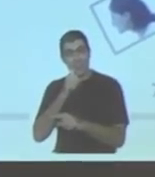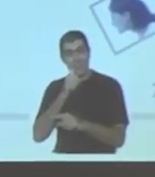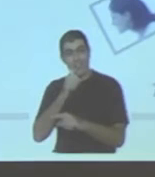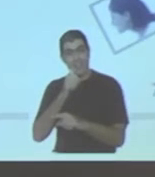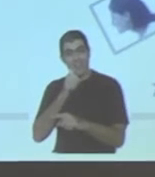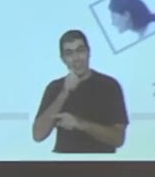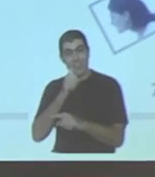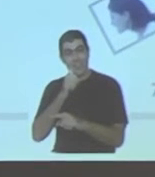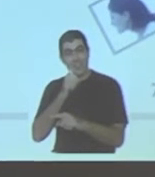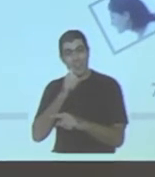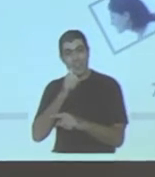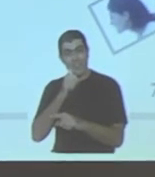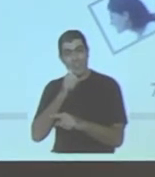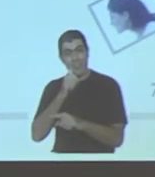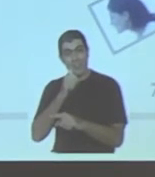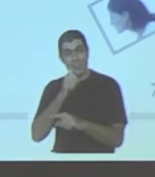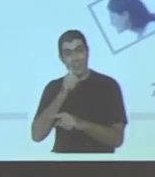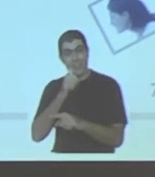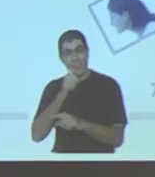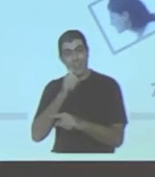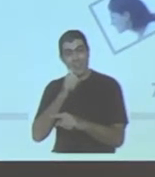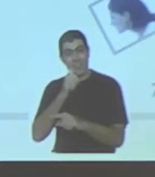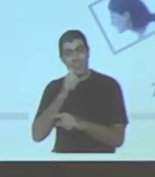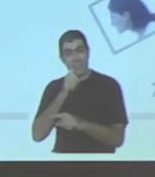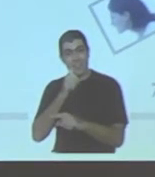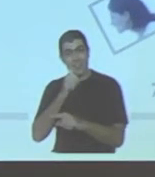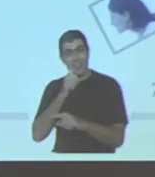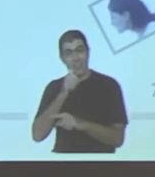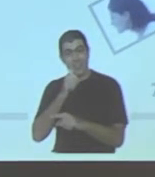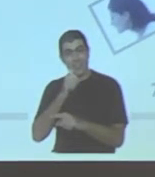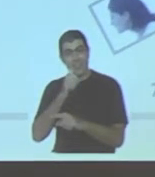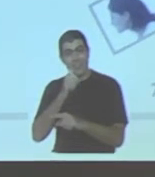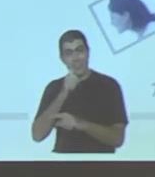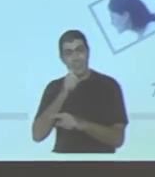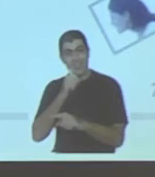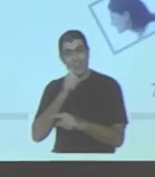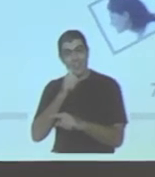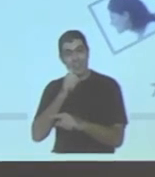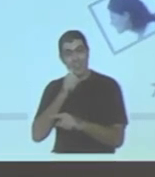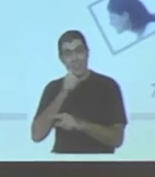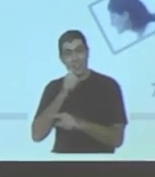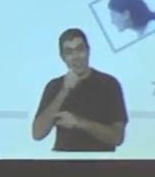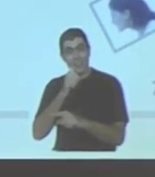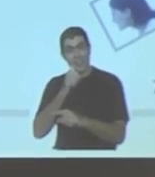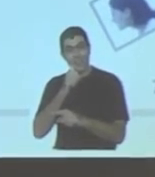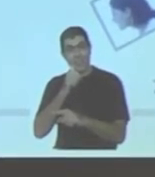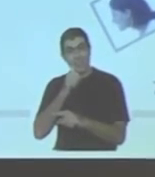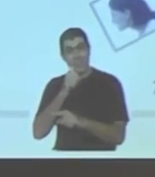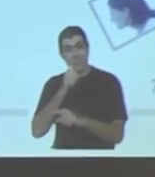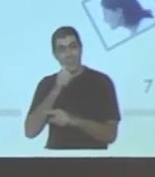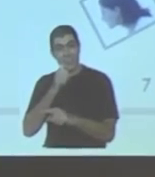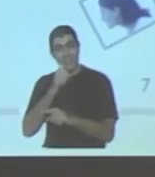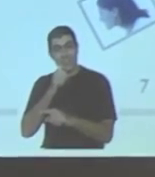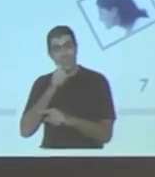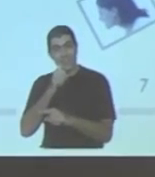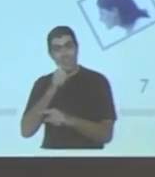do with it? And how much does nurture have to do with it? This is a topic that was raised earlier in the day. And finally, the mind and the body, which